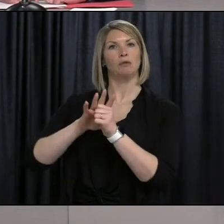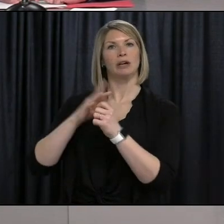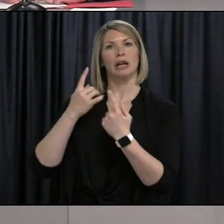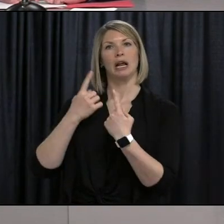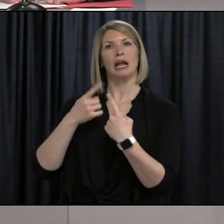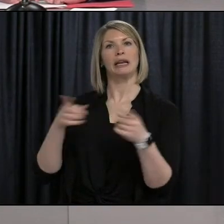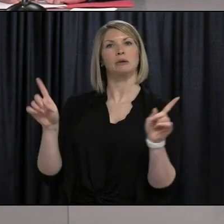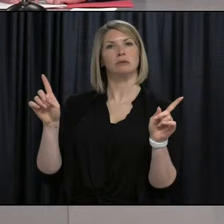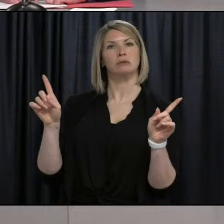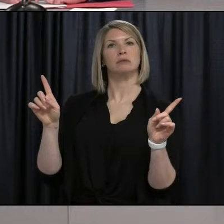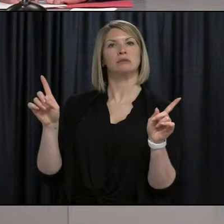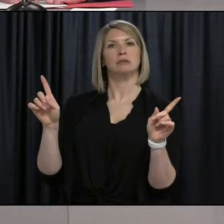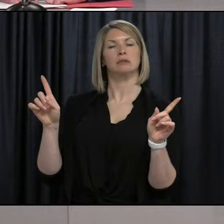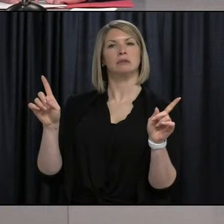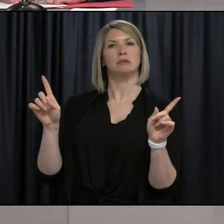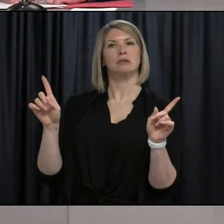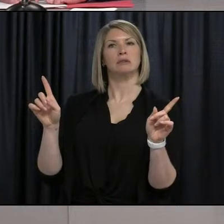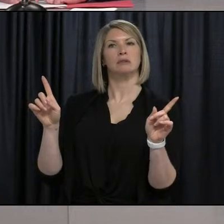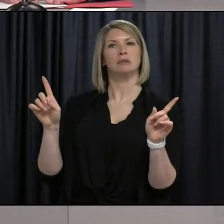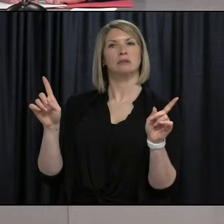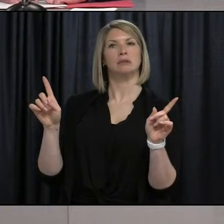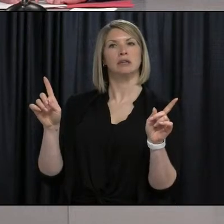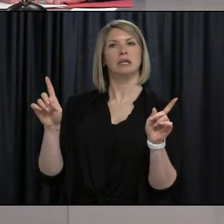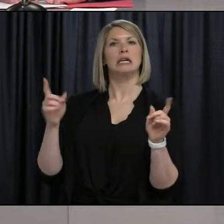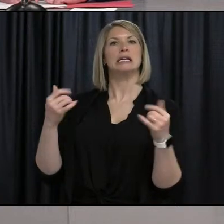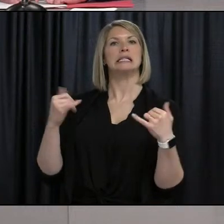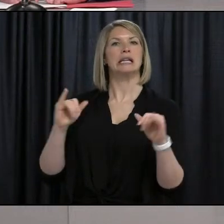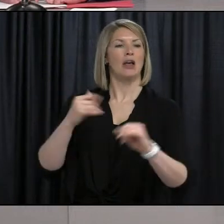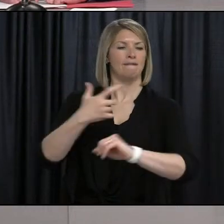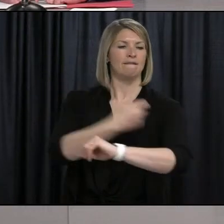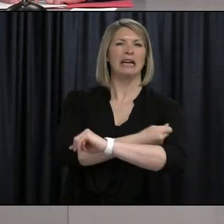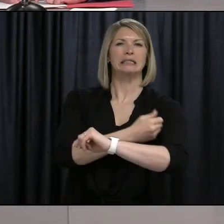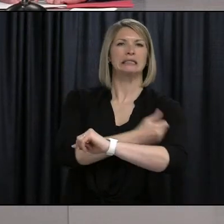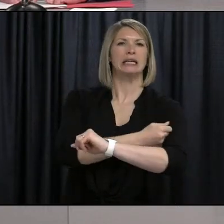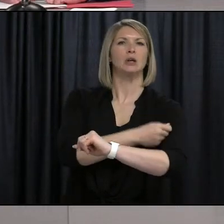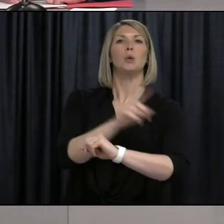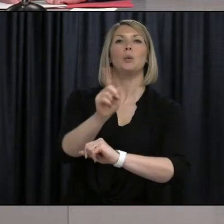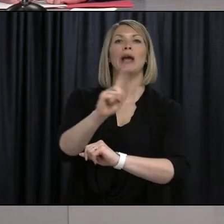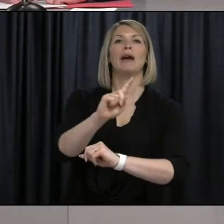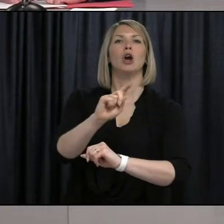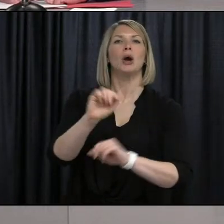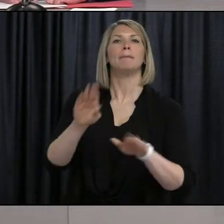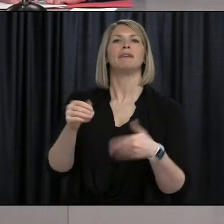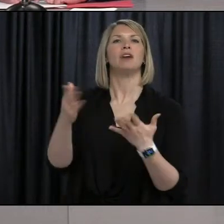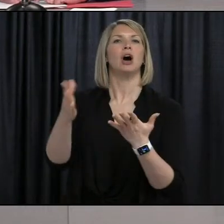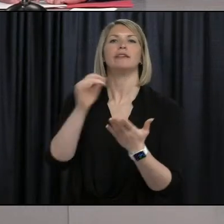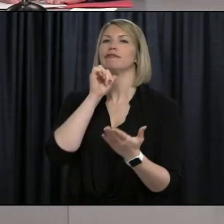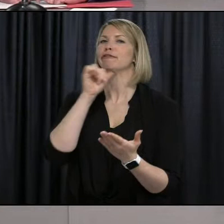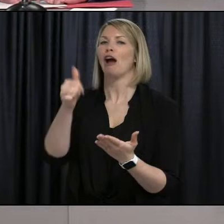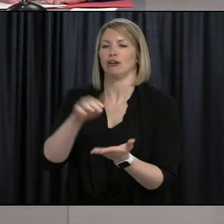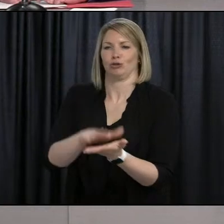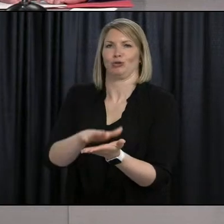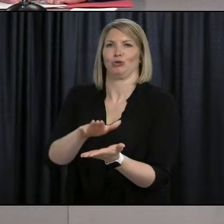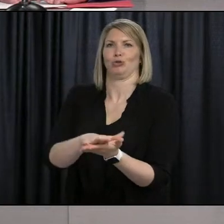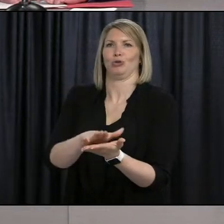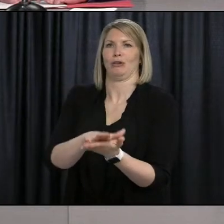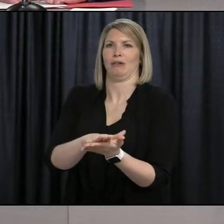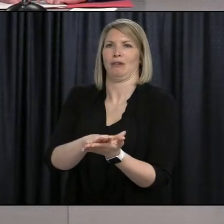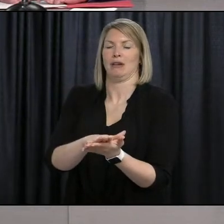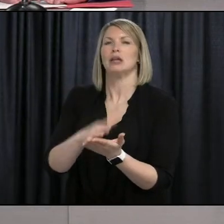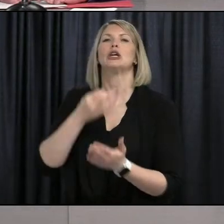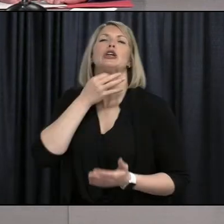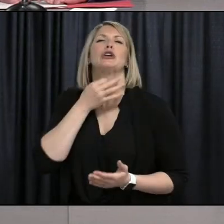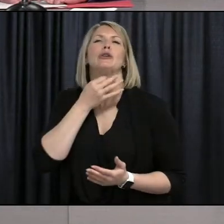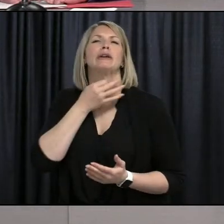for vaccinating those 12 and older that would still be within the school system right now, there will be an update as to where they could receive their vaccine. I'm wondering if that update